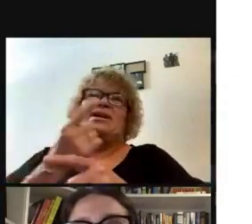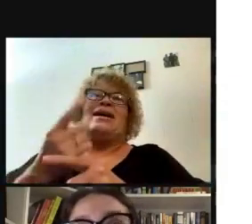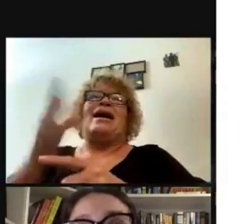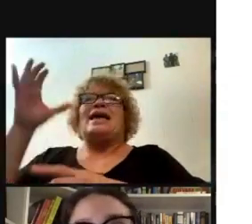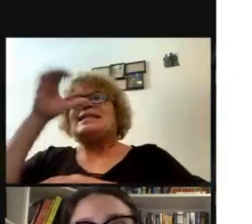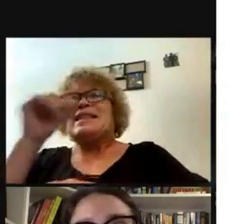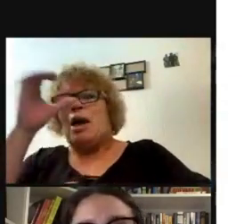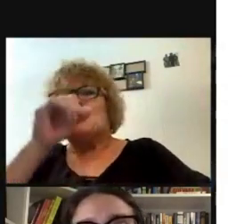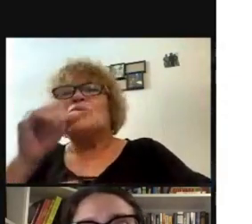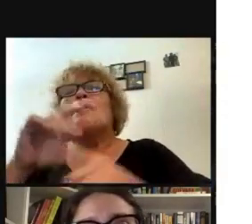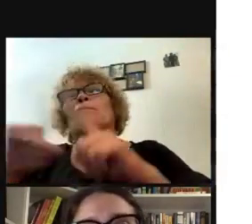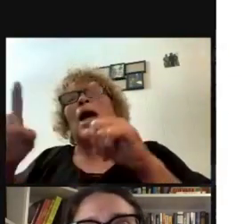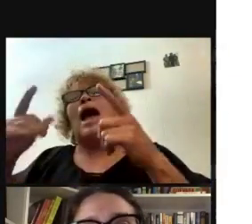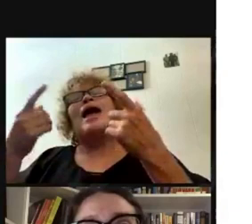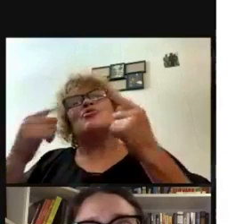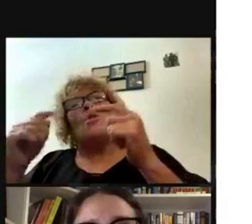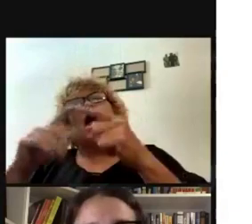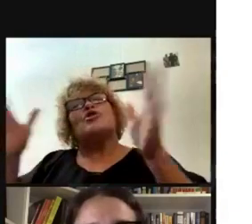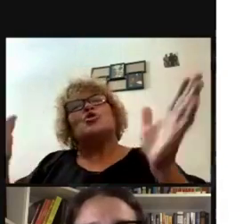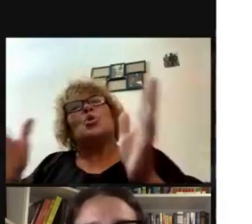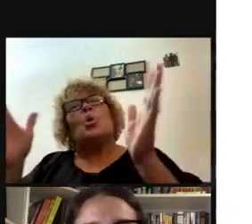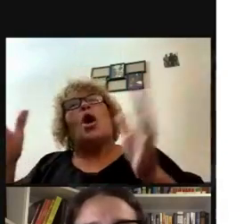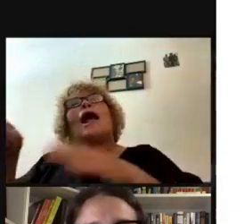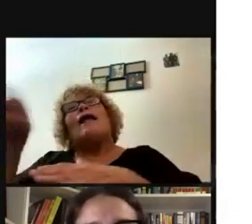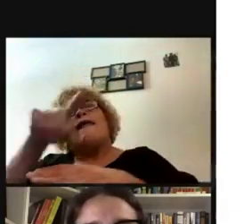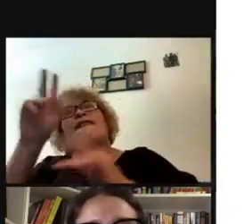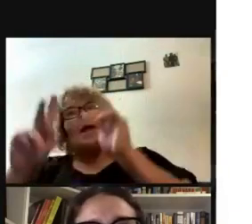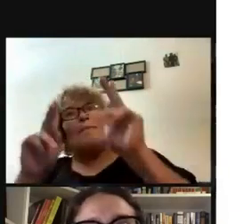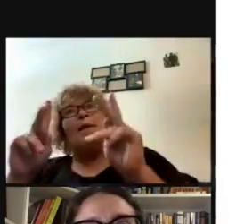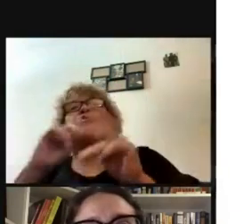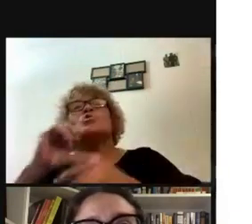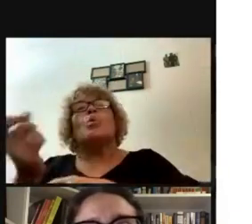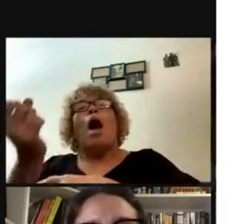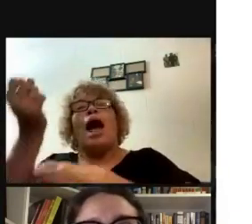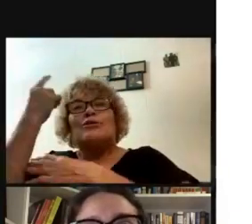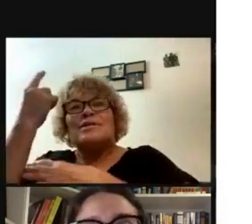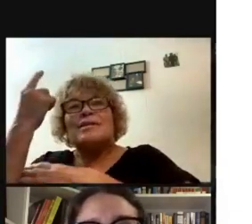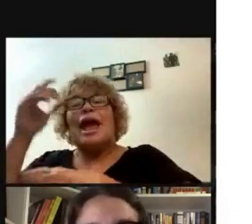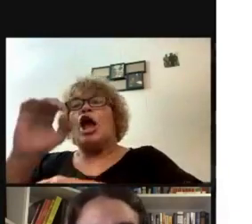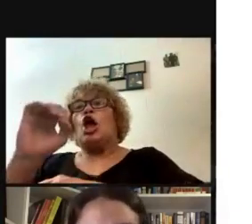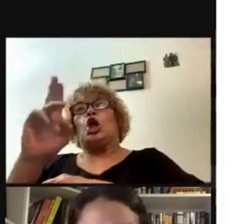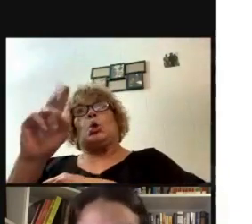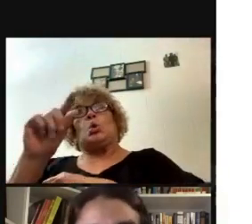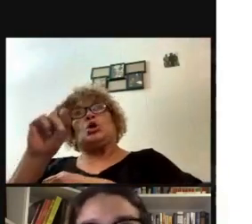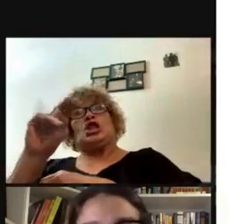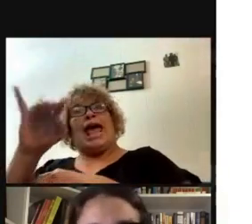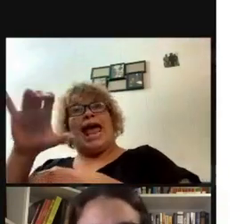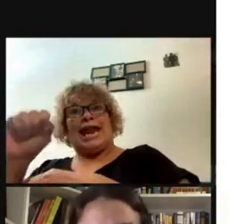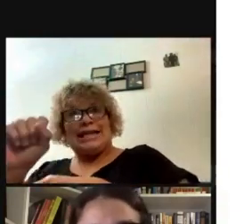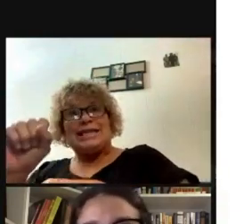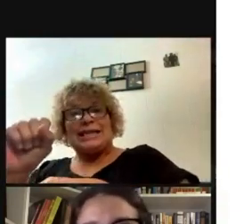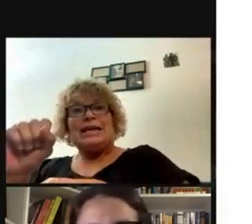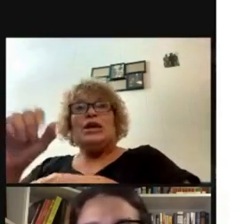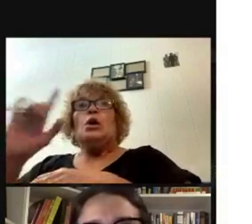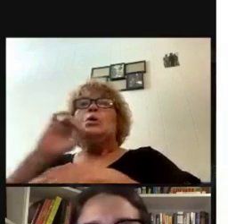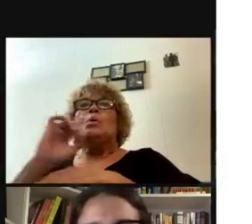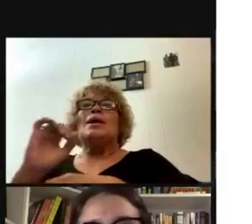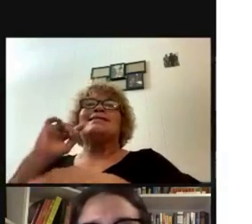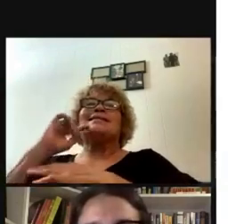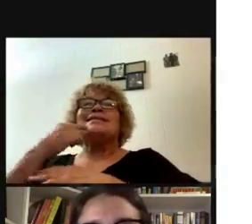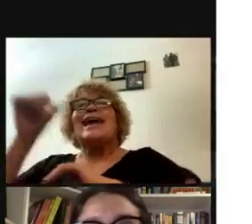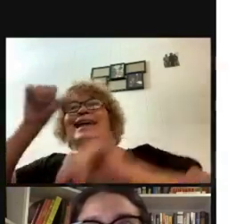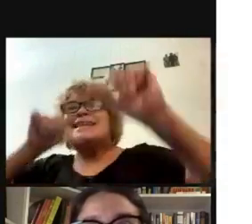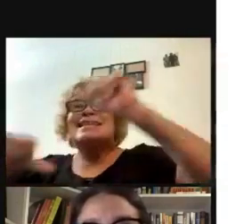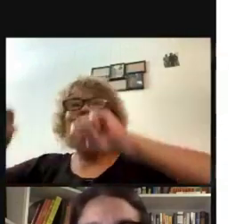I like to encourage folks to understand that eugenics was taken as a serious